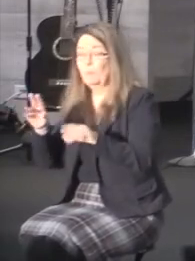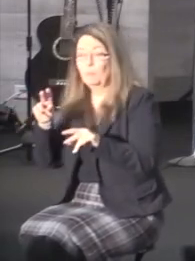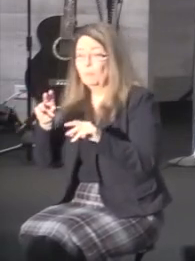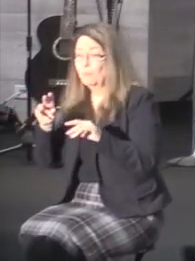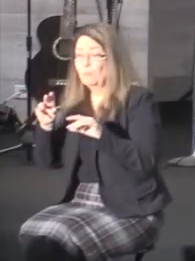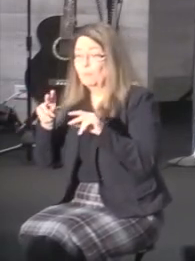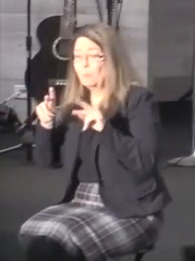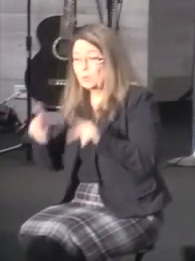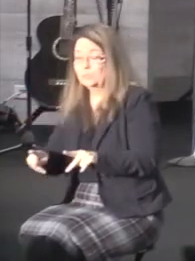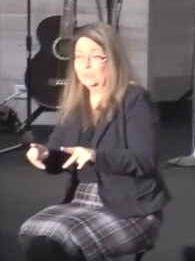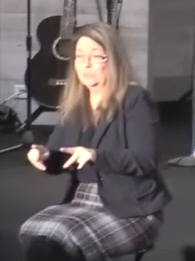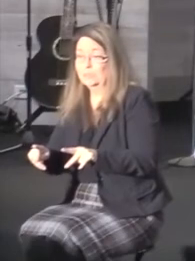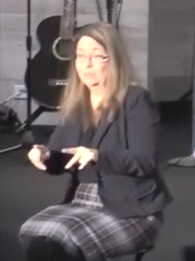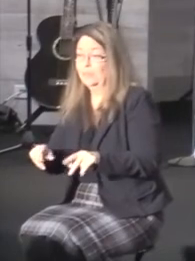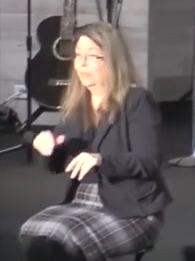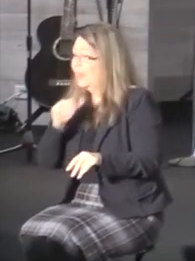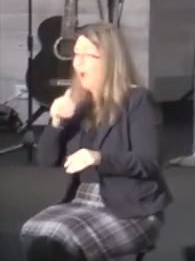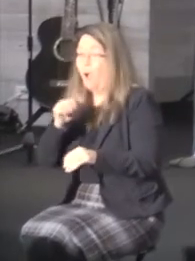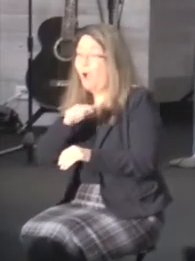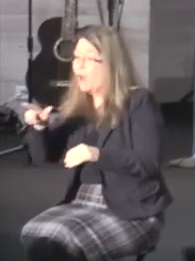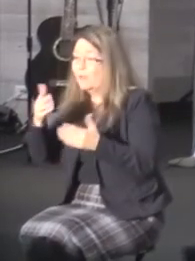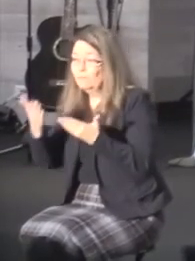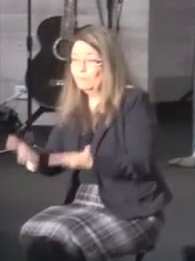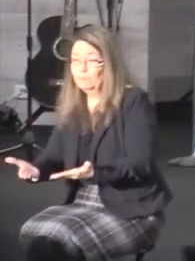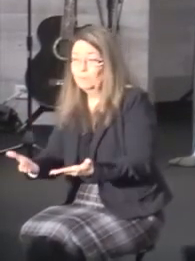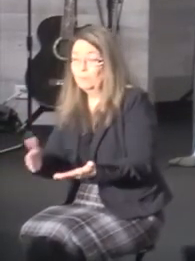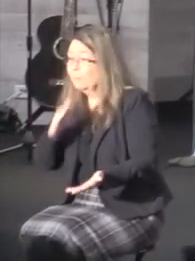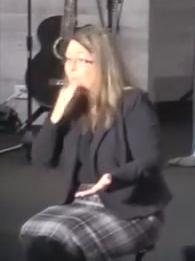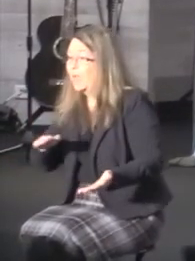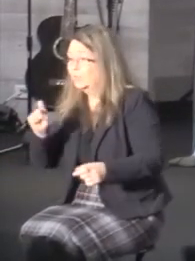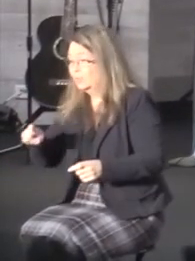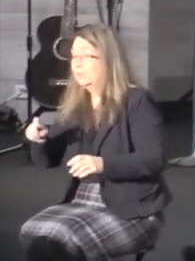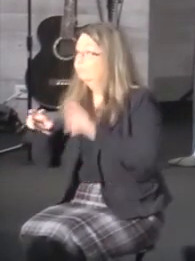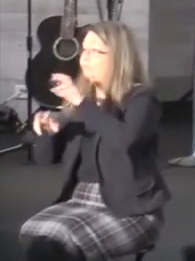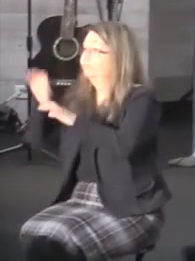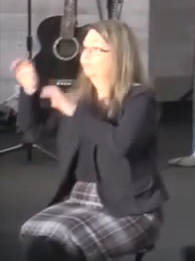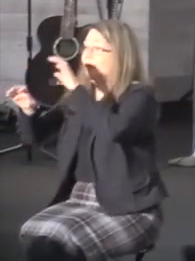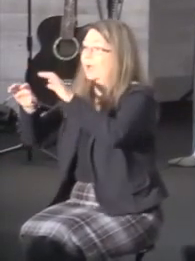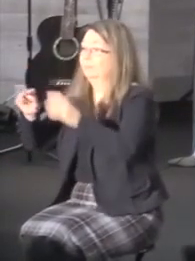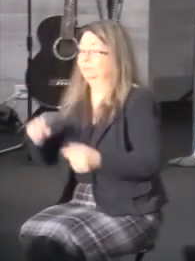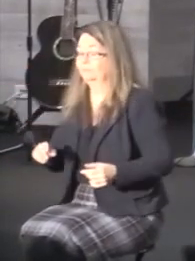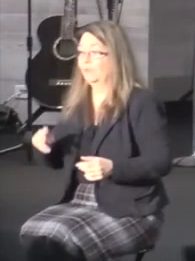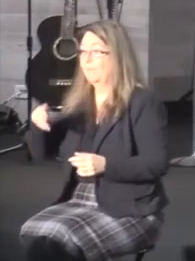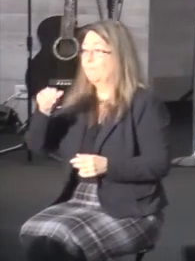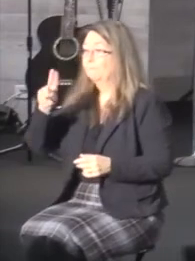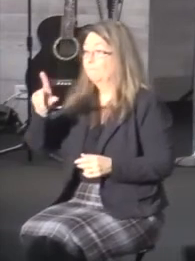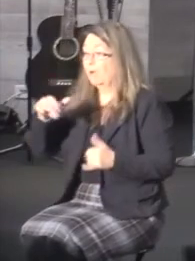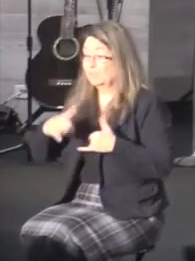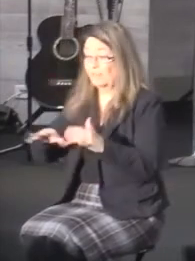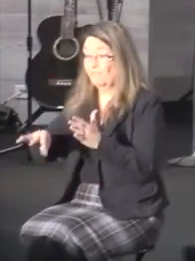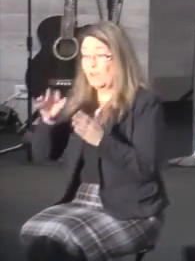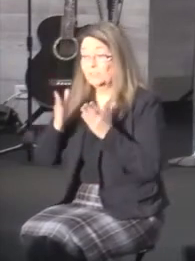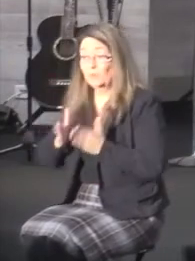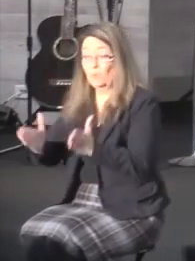mean that every aspect of you is bad. It means that you have a mountain that you have to climb. Whatever it is that you're dealing with, Paul still finds